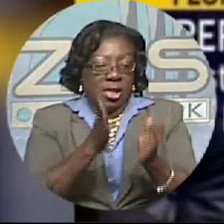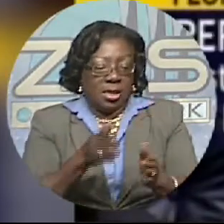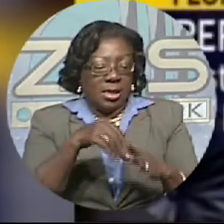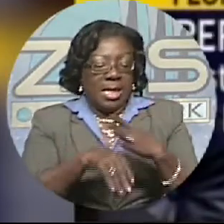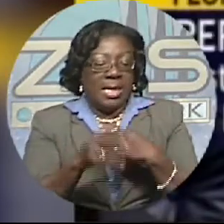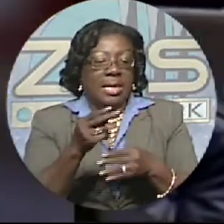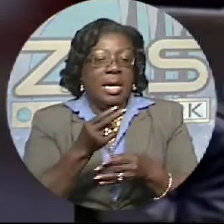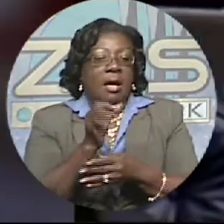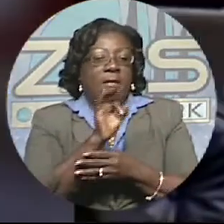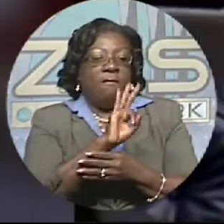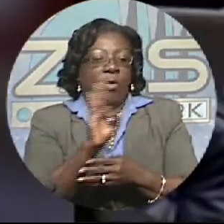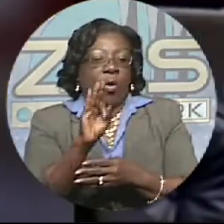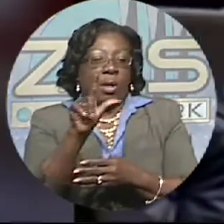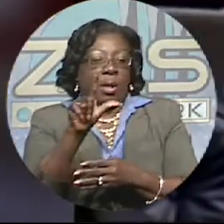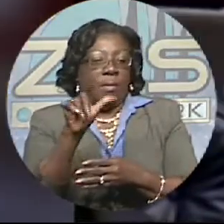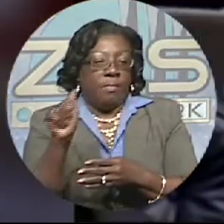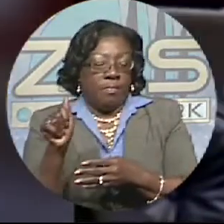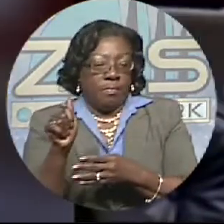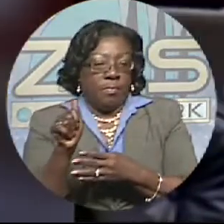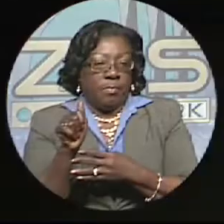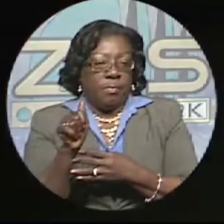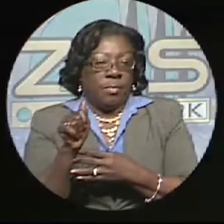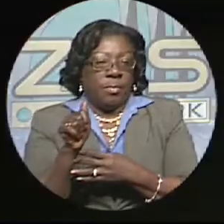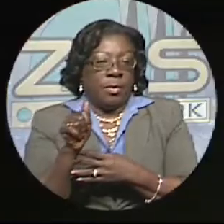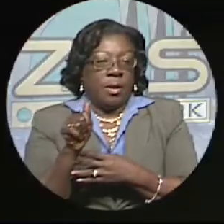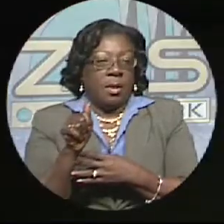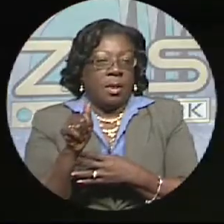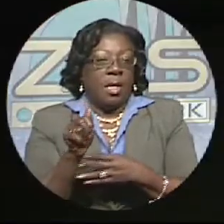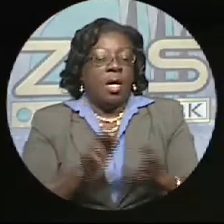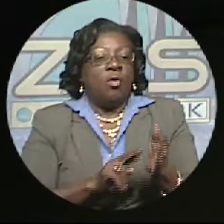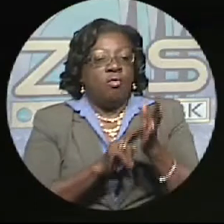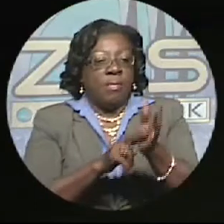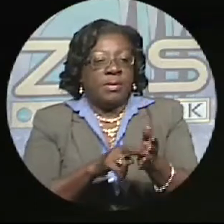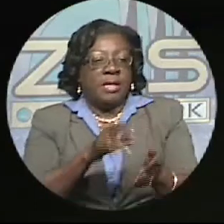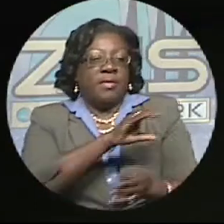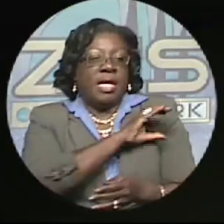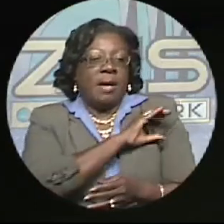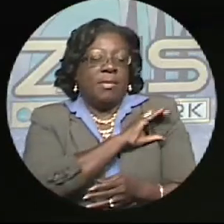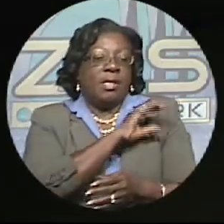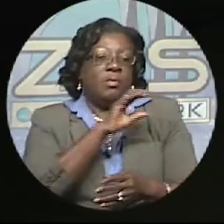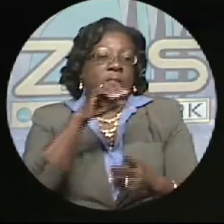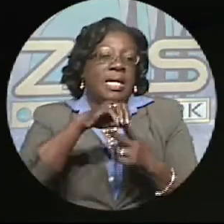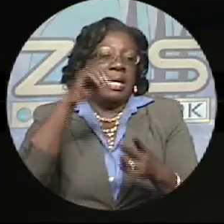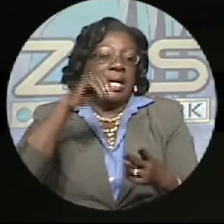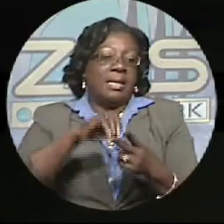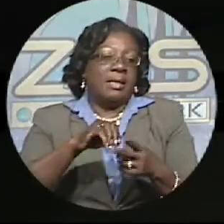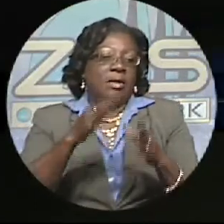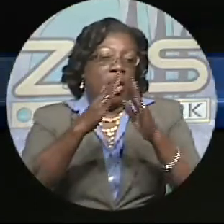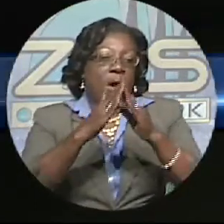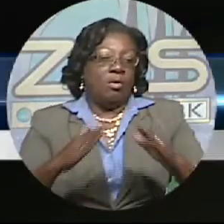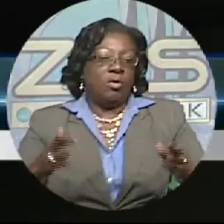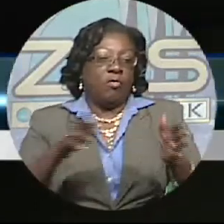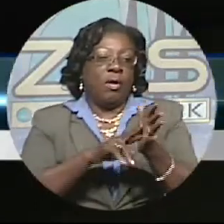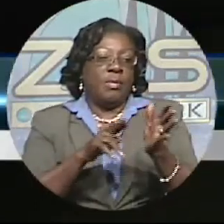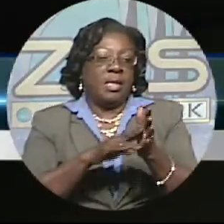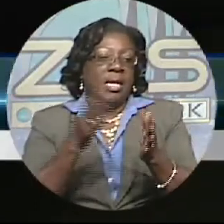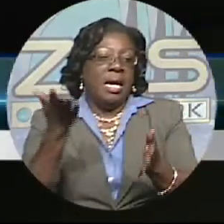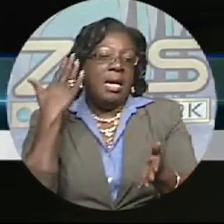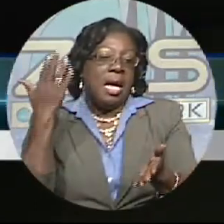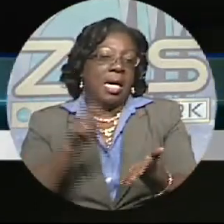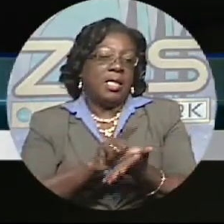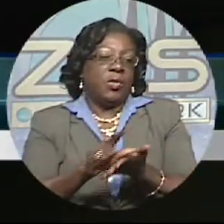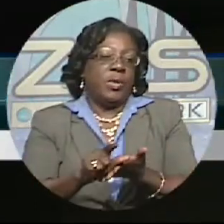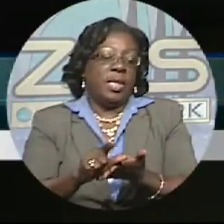as the Judiciary and Legislative Auditing Committees. Representative Campbell was re-elected to the Florida House of Representatives during last week's